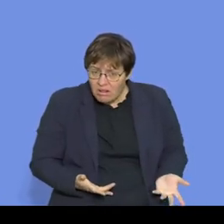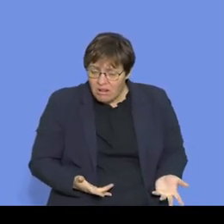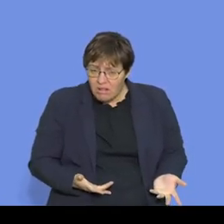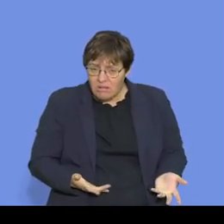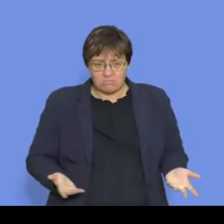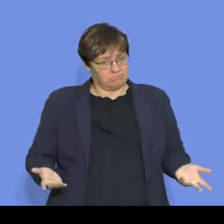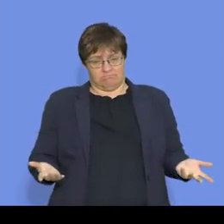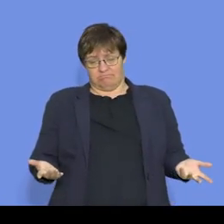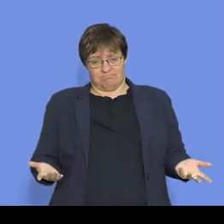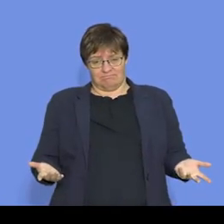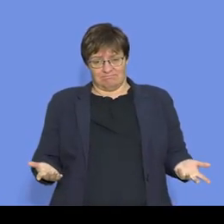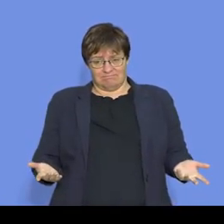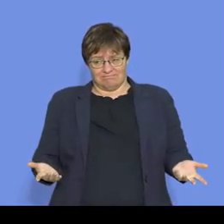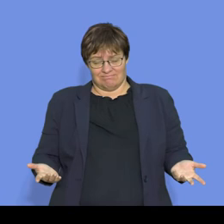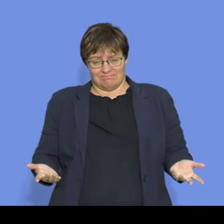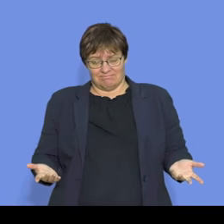animals.